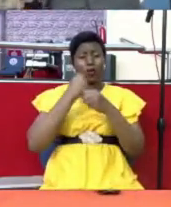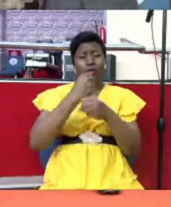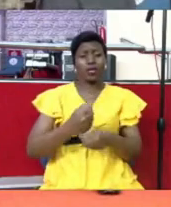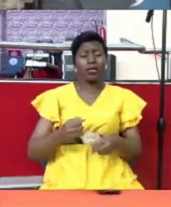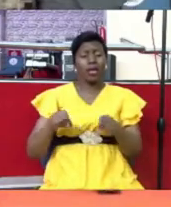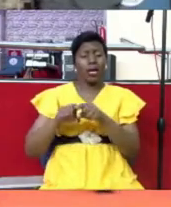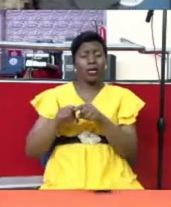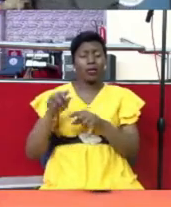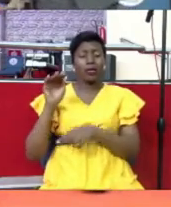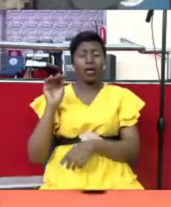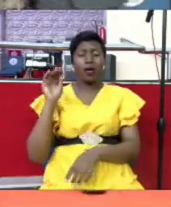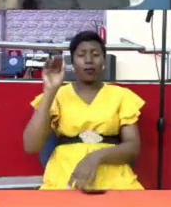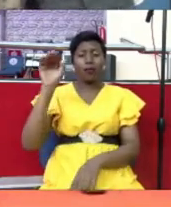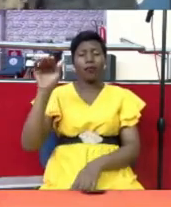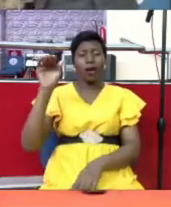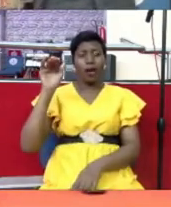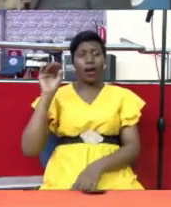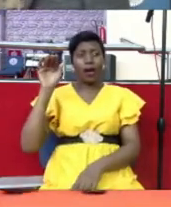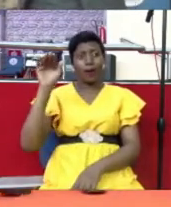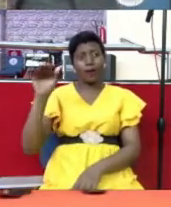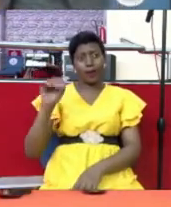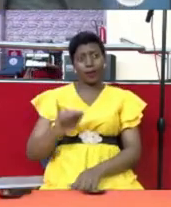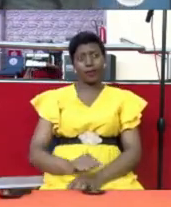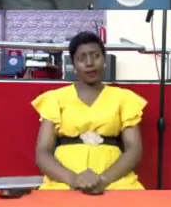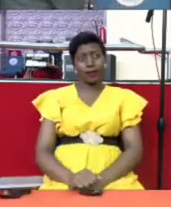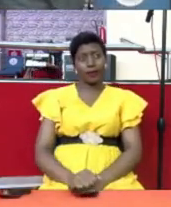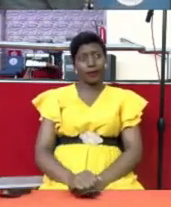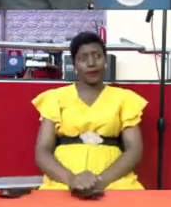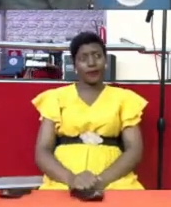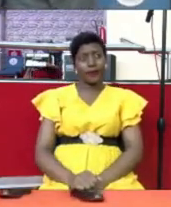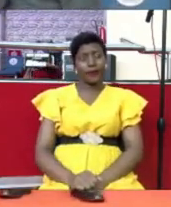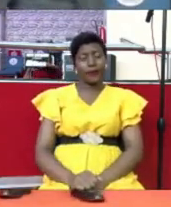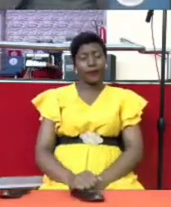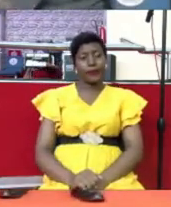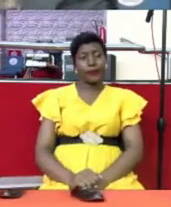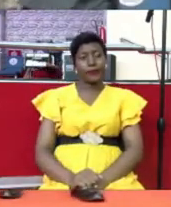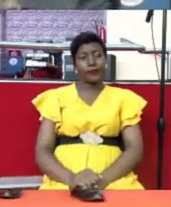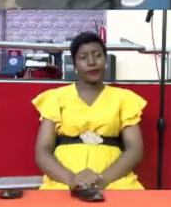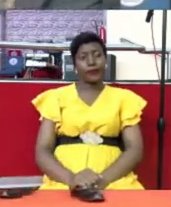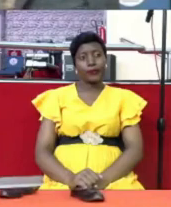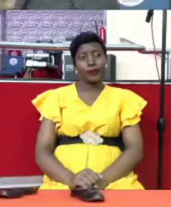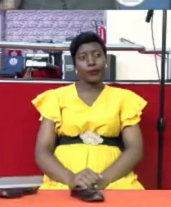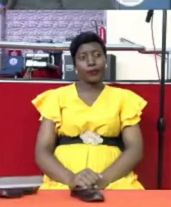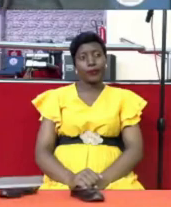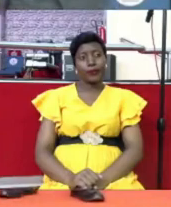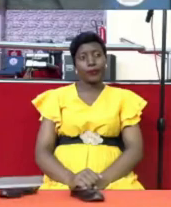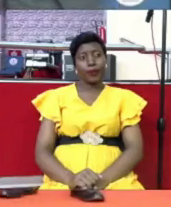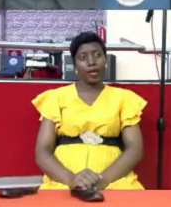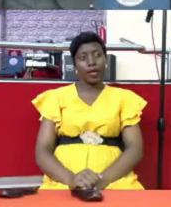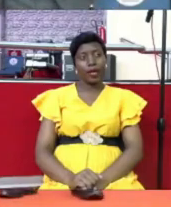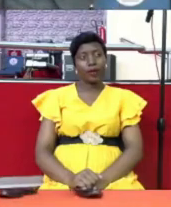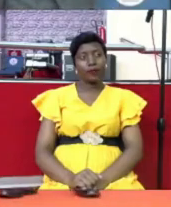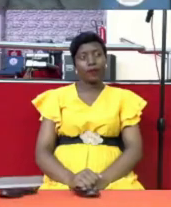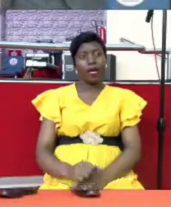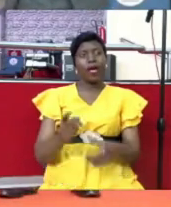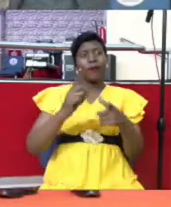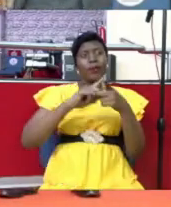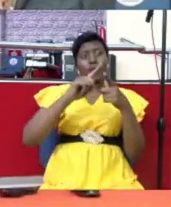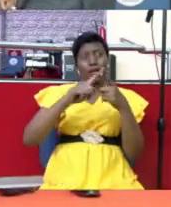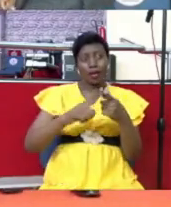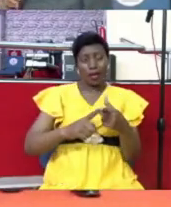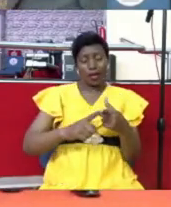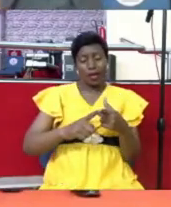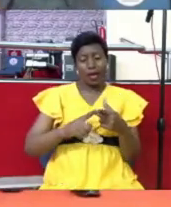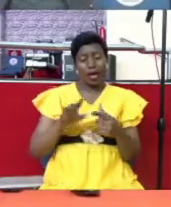Watu wenye ambao walikuwa na ngombe, wakiwa na wale ngamia, walikuja wanatoa. And suddenly a woman came, a